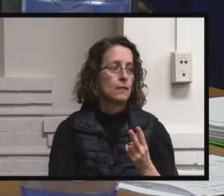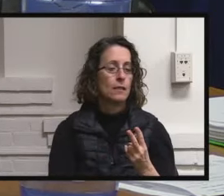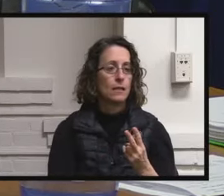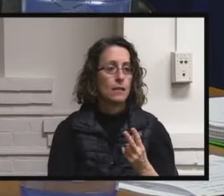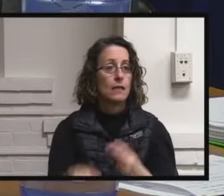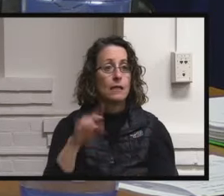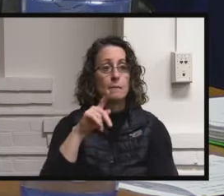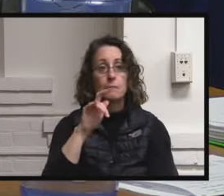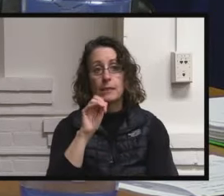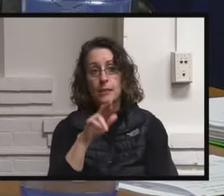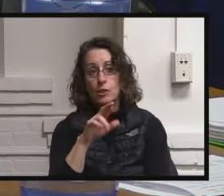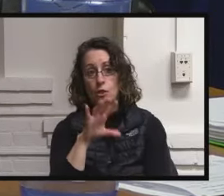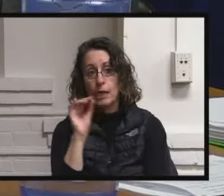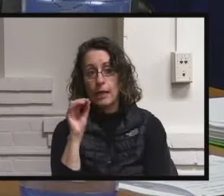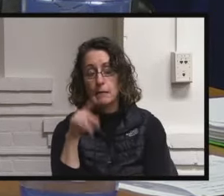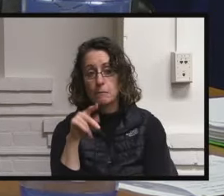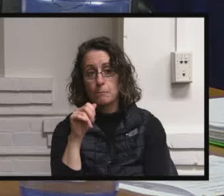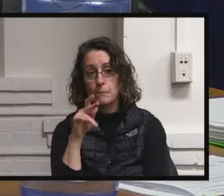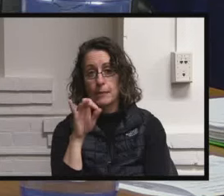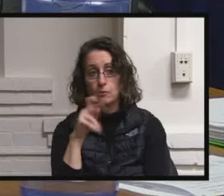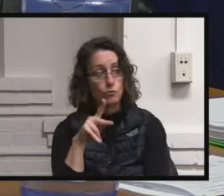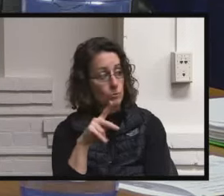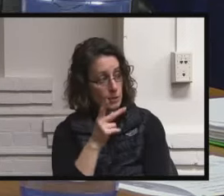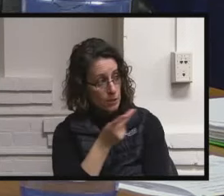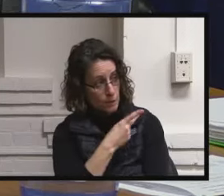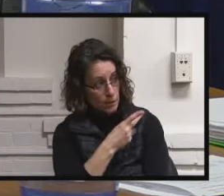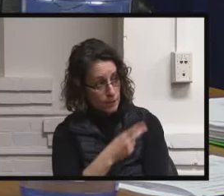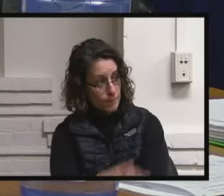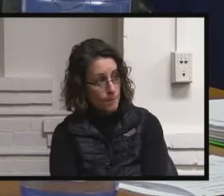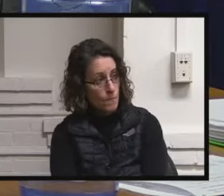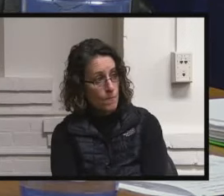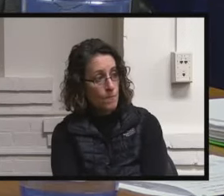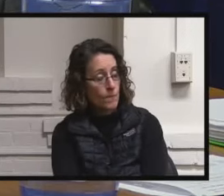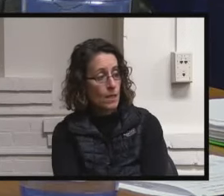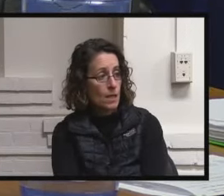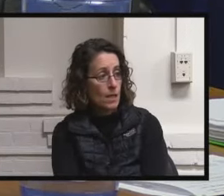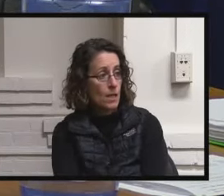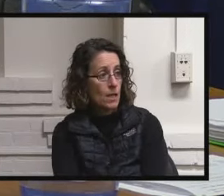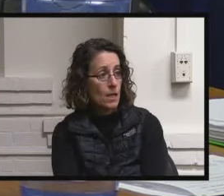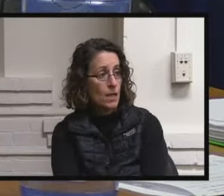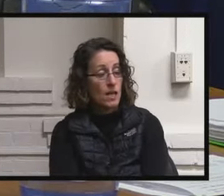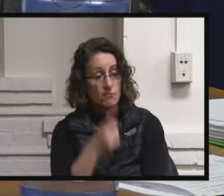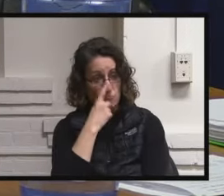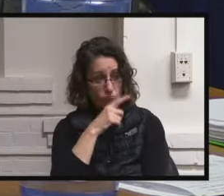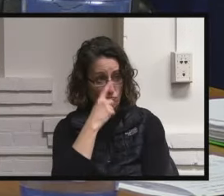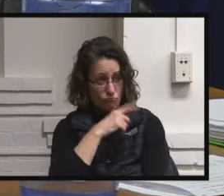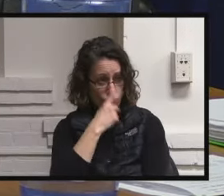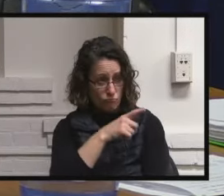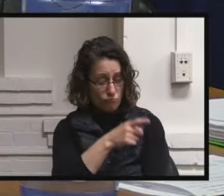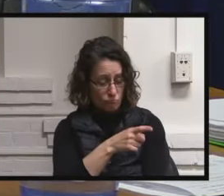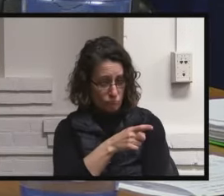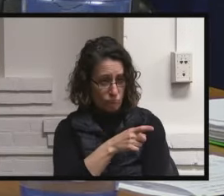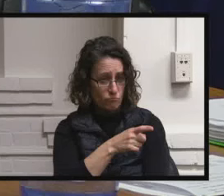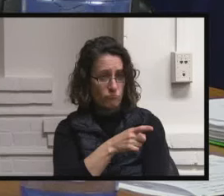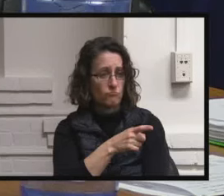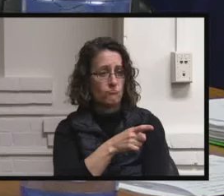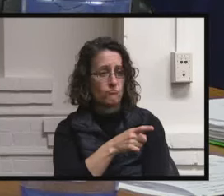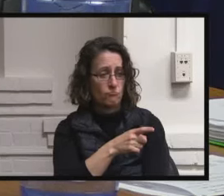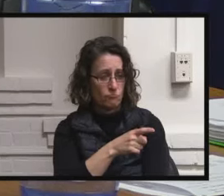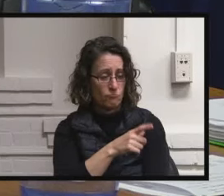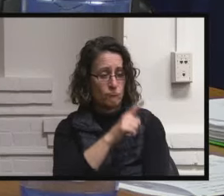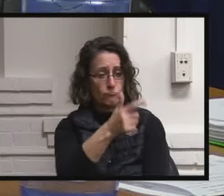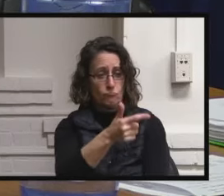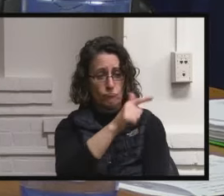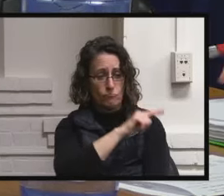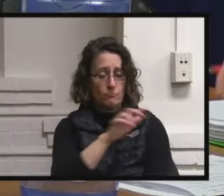Peter and Patrick, I think that what I'll ask you to do is to speak separately to the